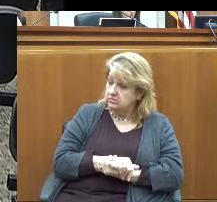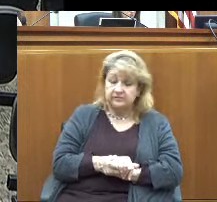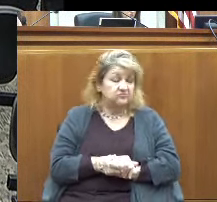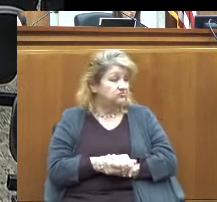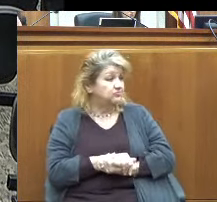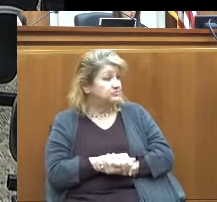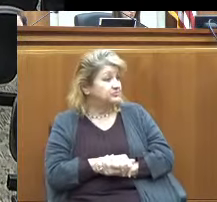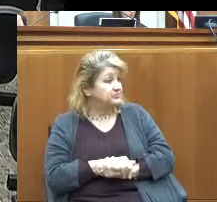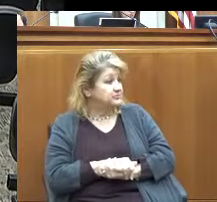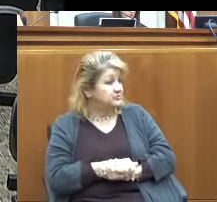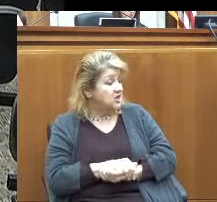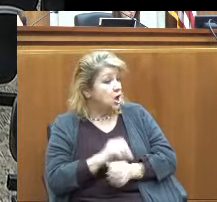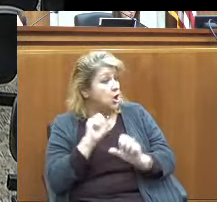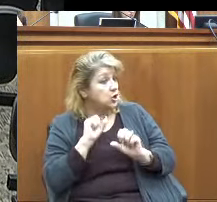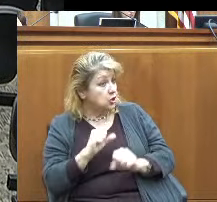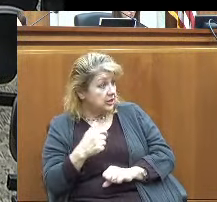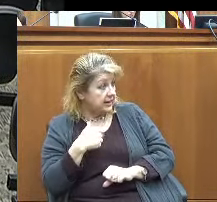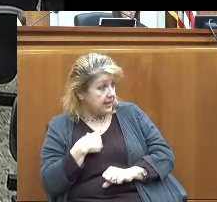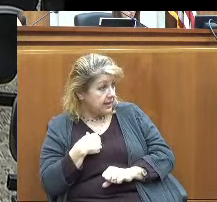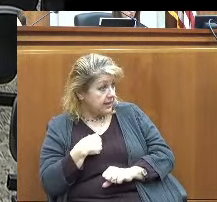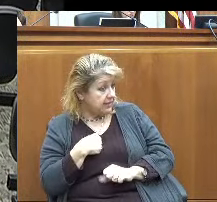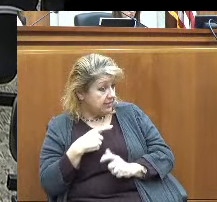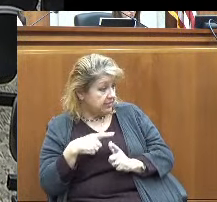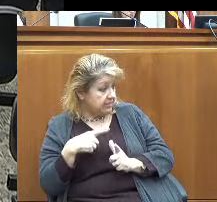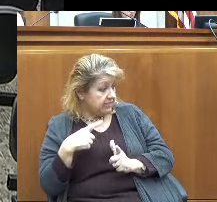Well, I guess then could I ask,